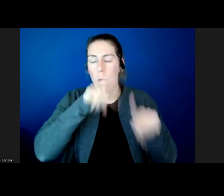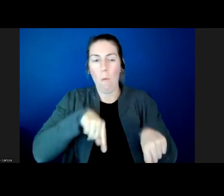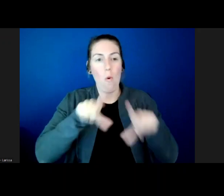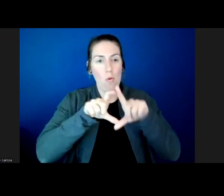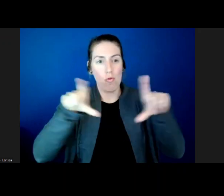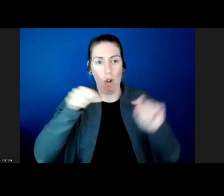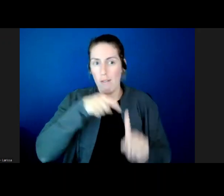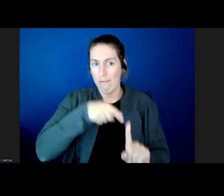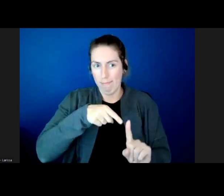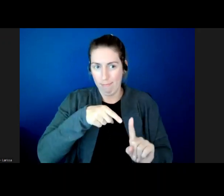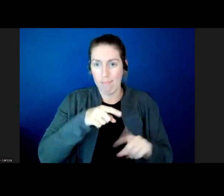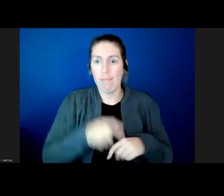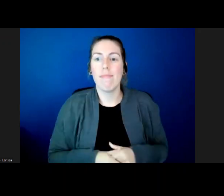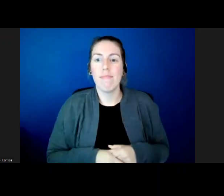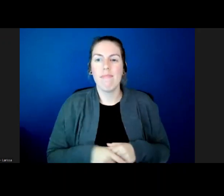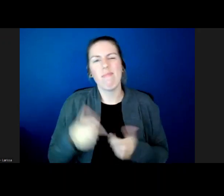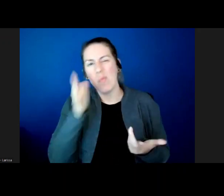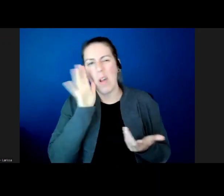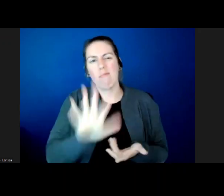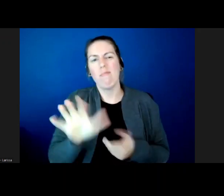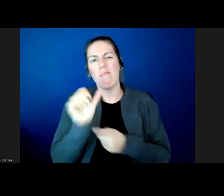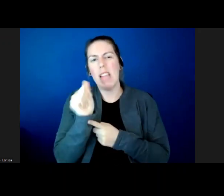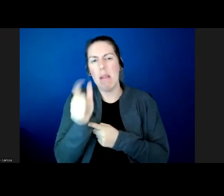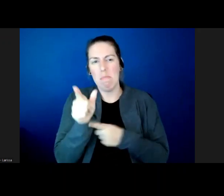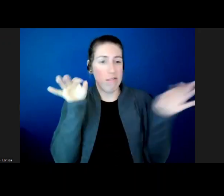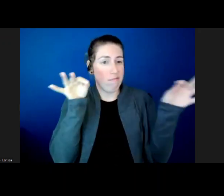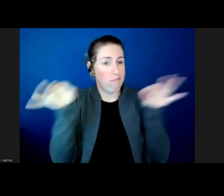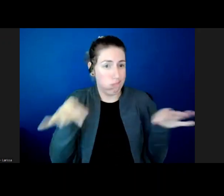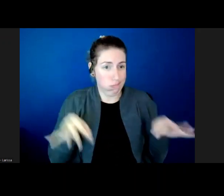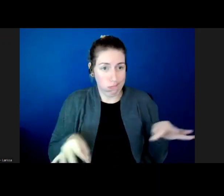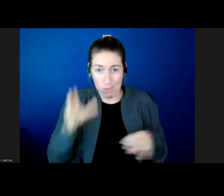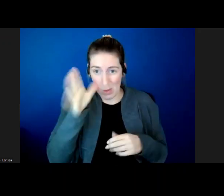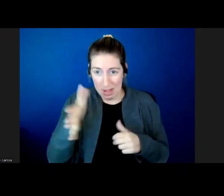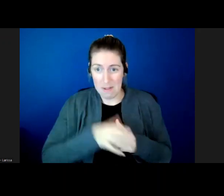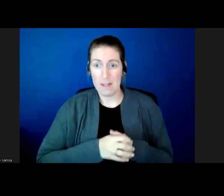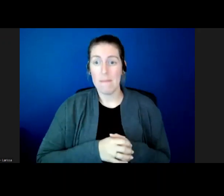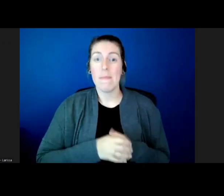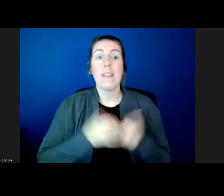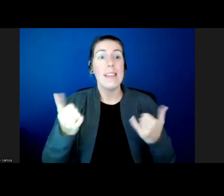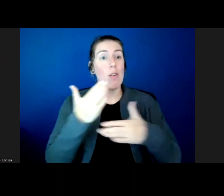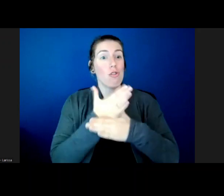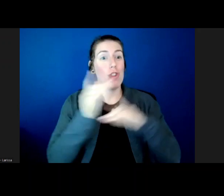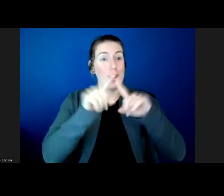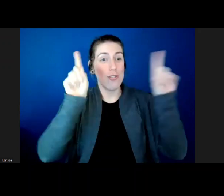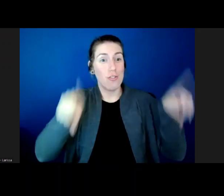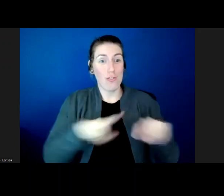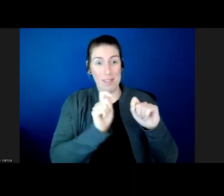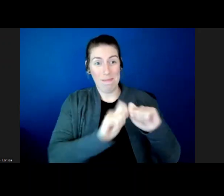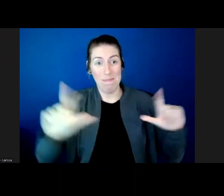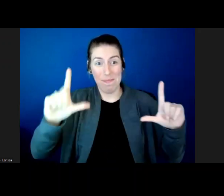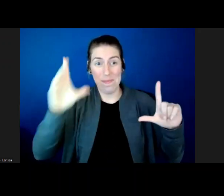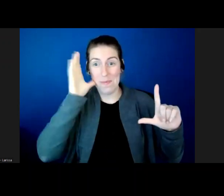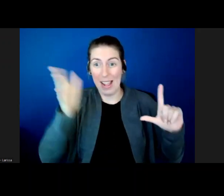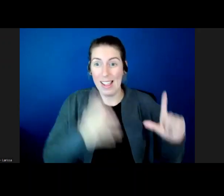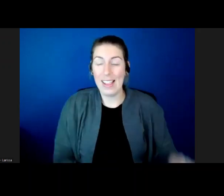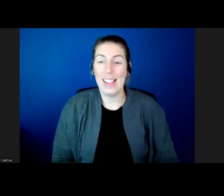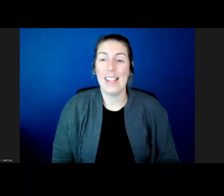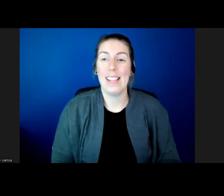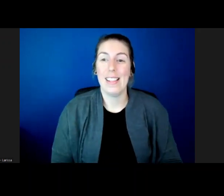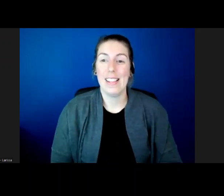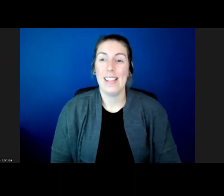I'm expecting to take 10 minutes. I will now share my screen with